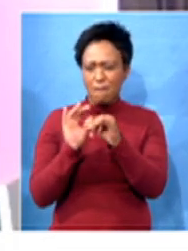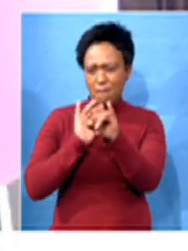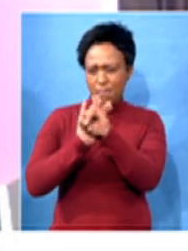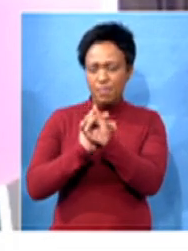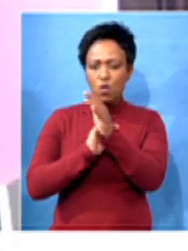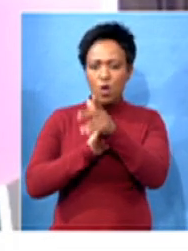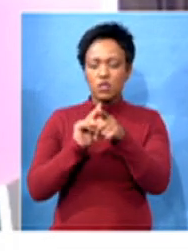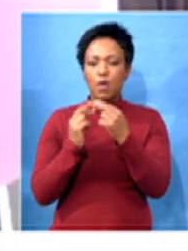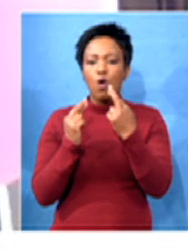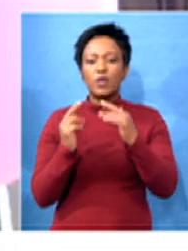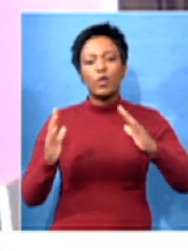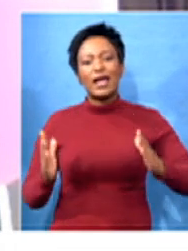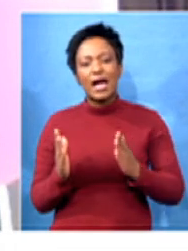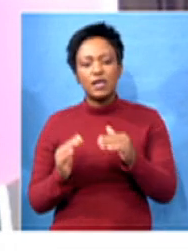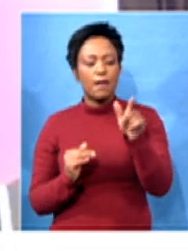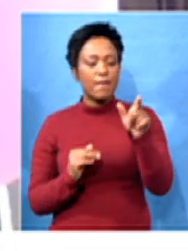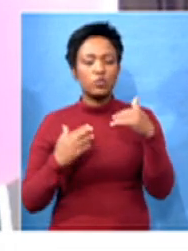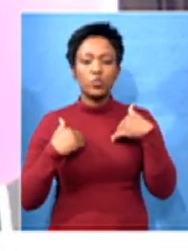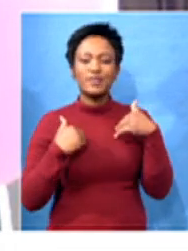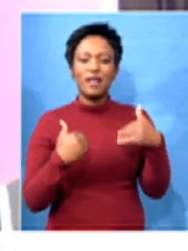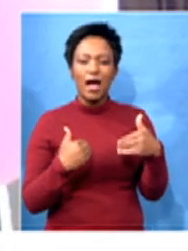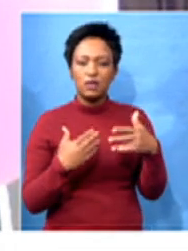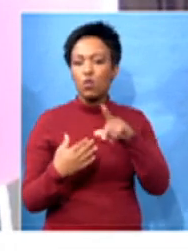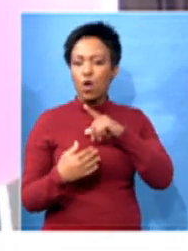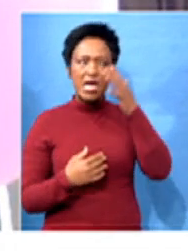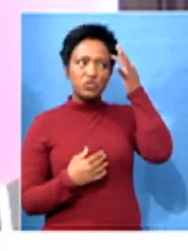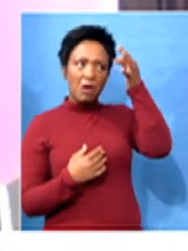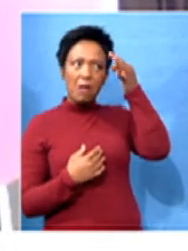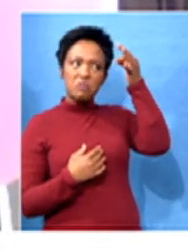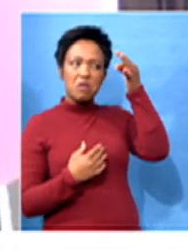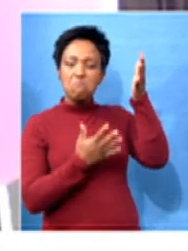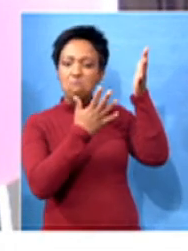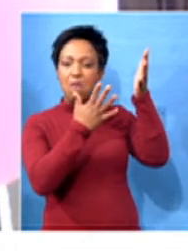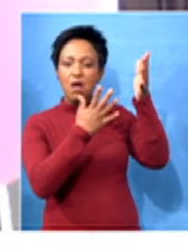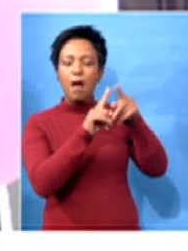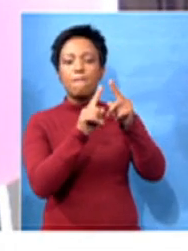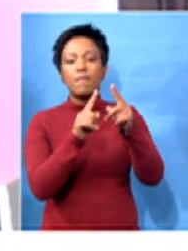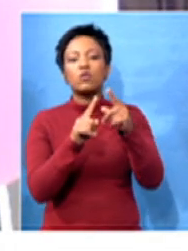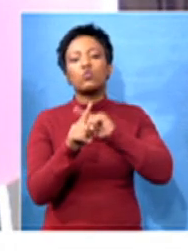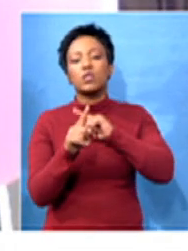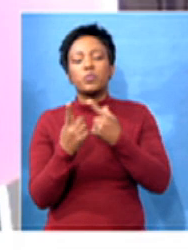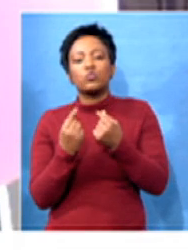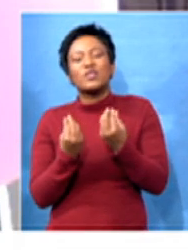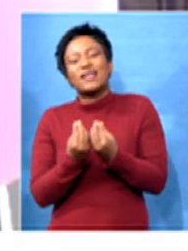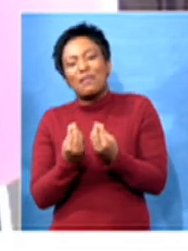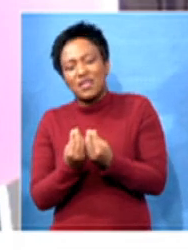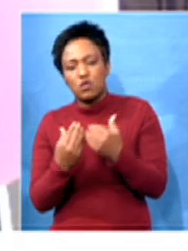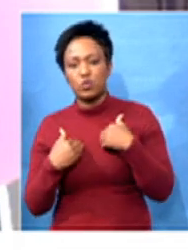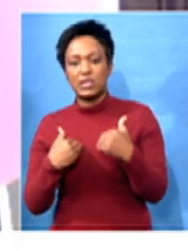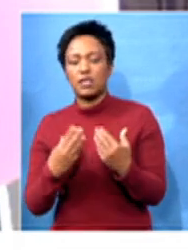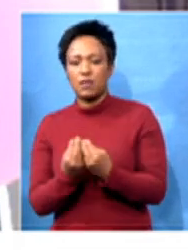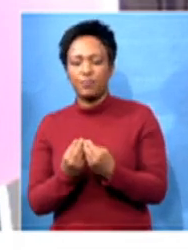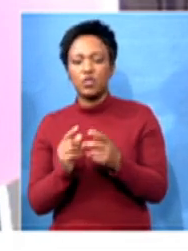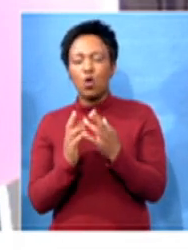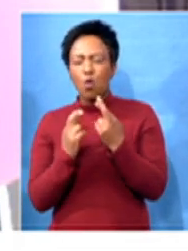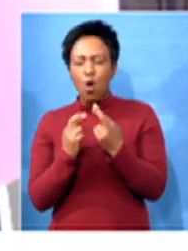people to start, because, you know, dreams are only dreams until you actually do something about them. So I hope it ignites the fire in